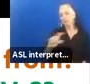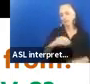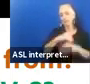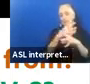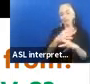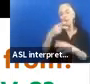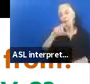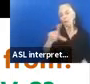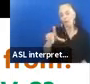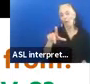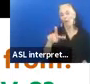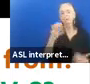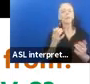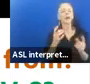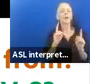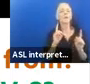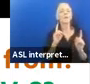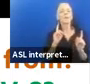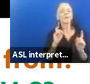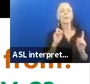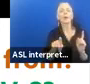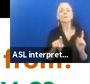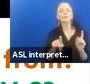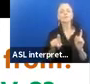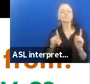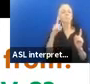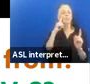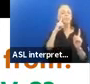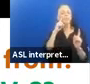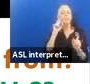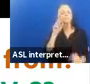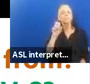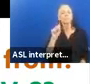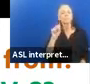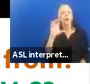for you is, where do you think SARS-CoV-2 came from? So